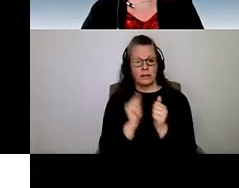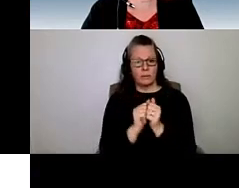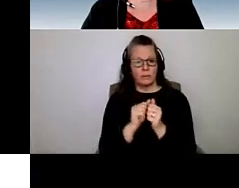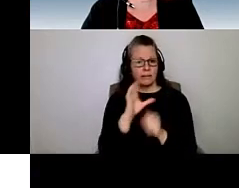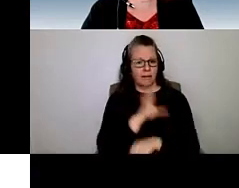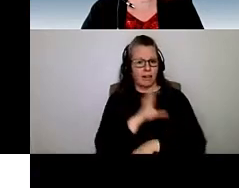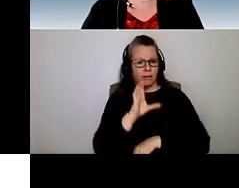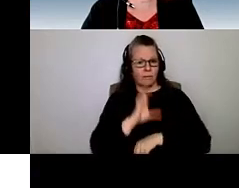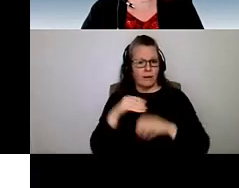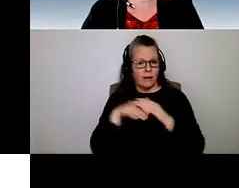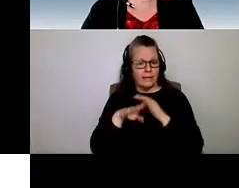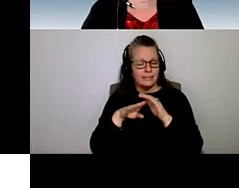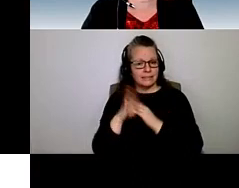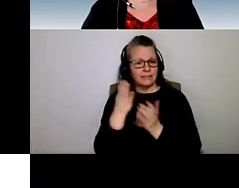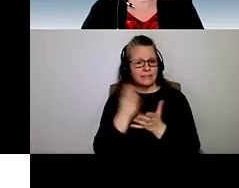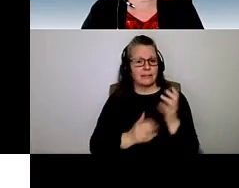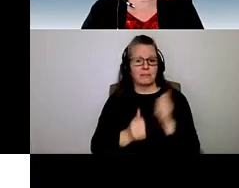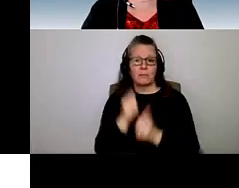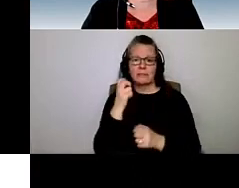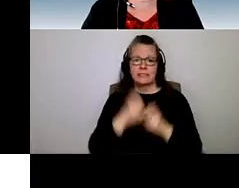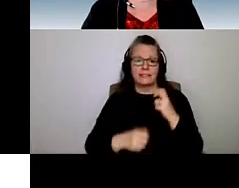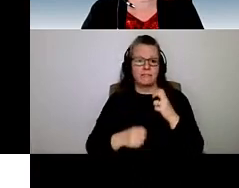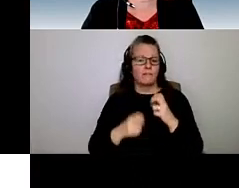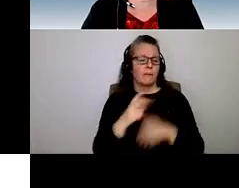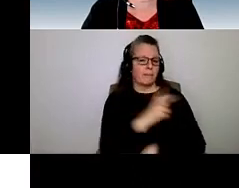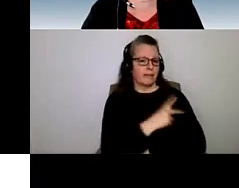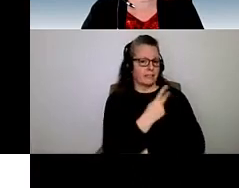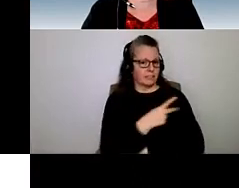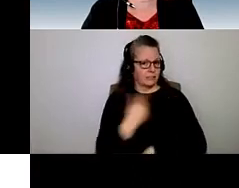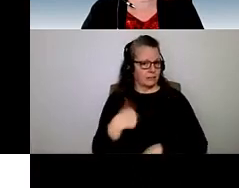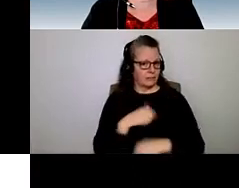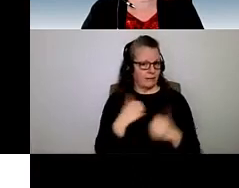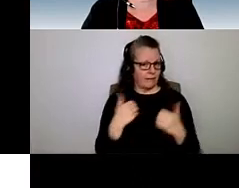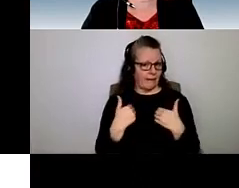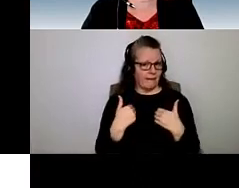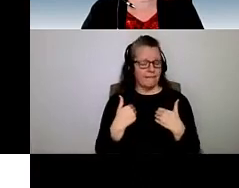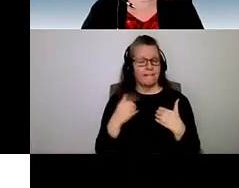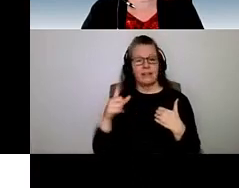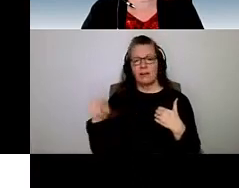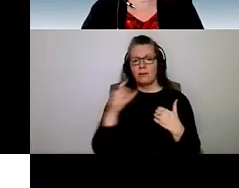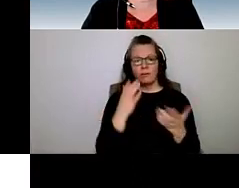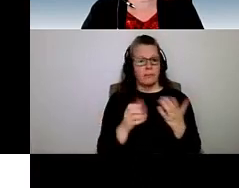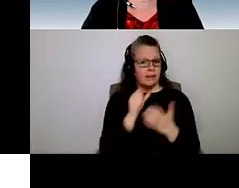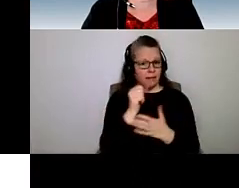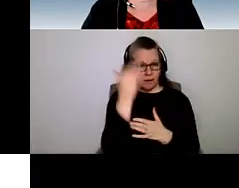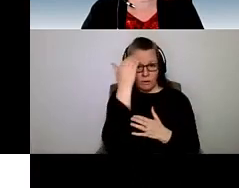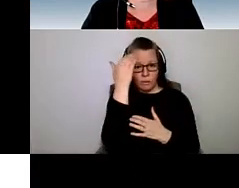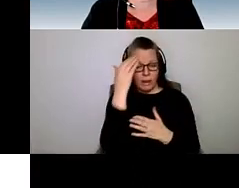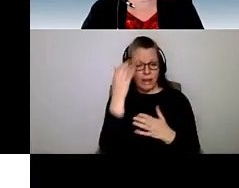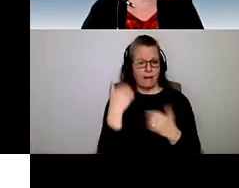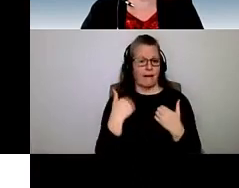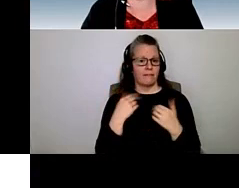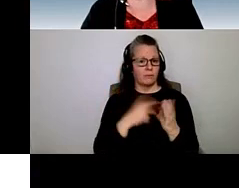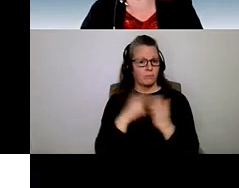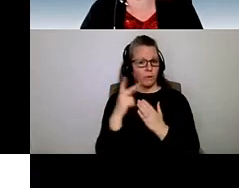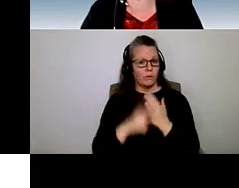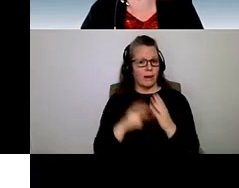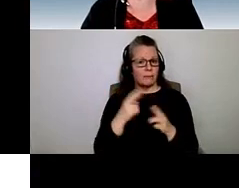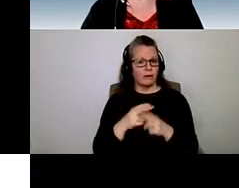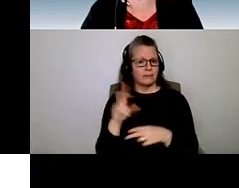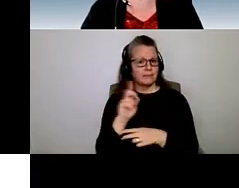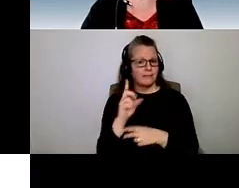Access on some of the most difficult patients that we have. You may not be aware, we have a program called Denver Cares, which